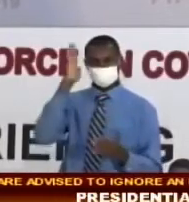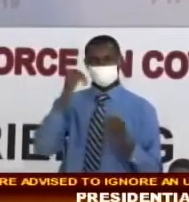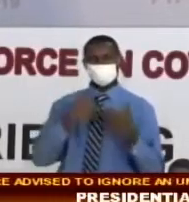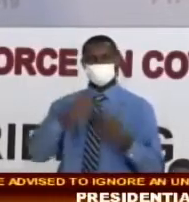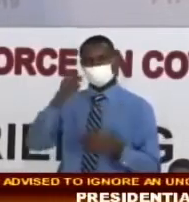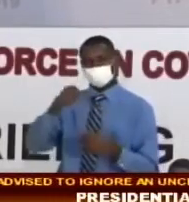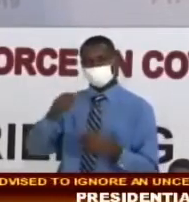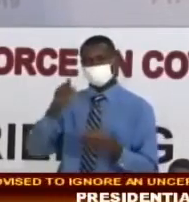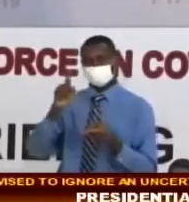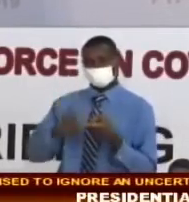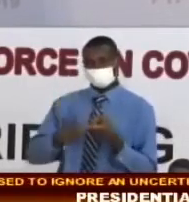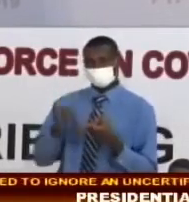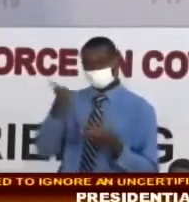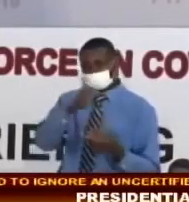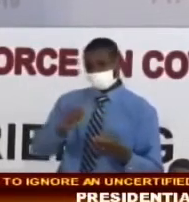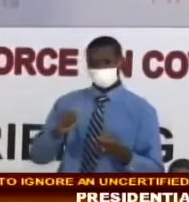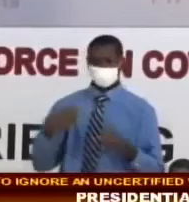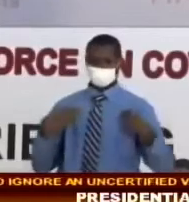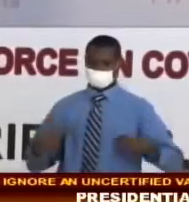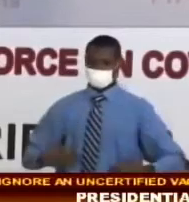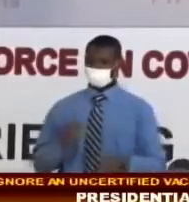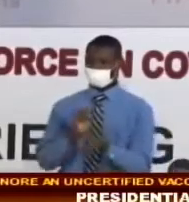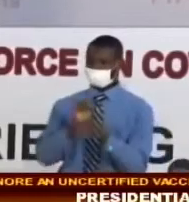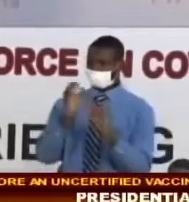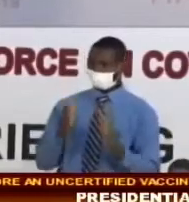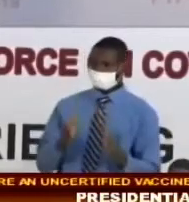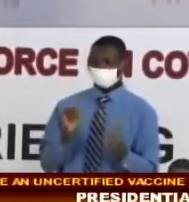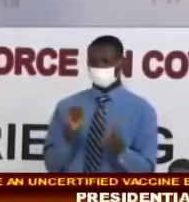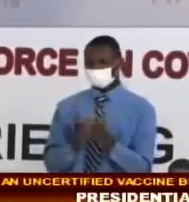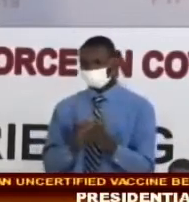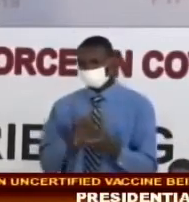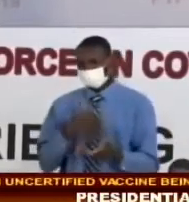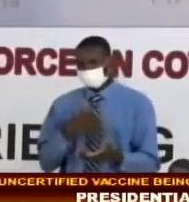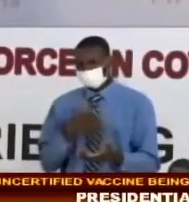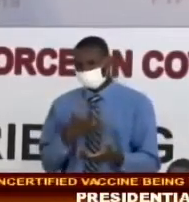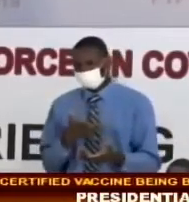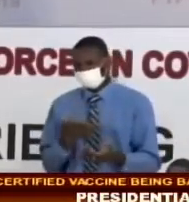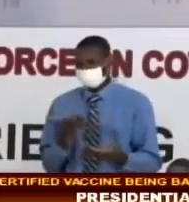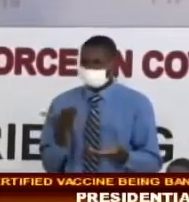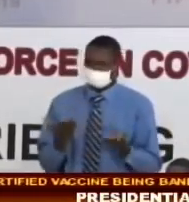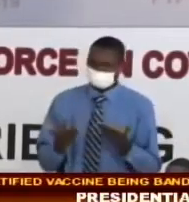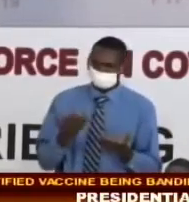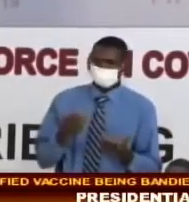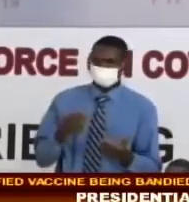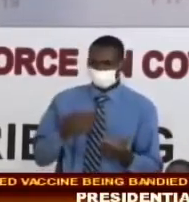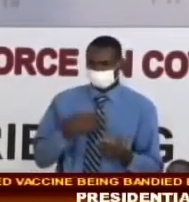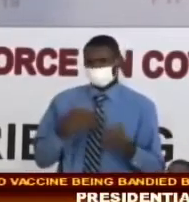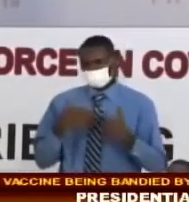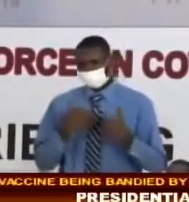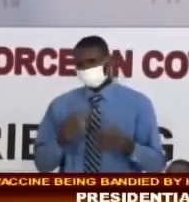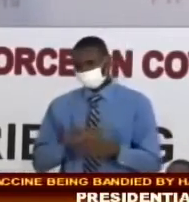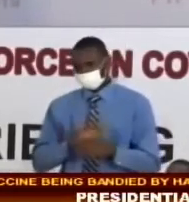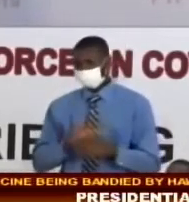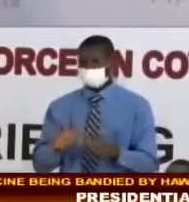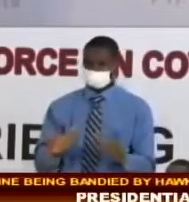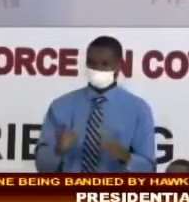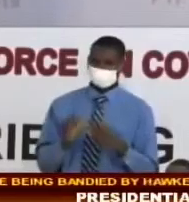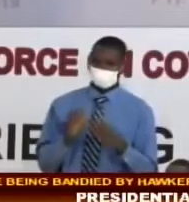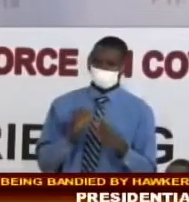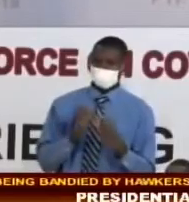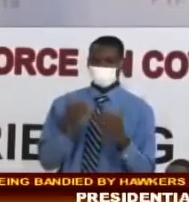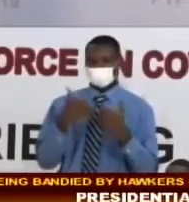any health worker who reasonably feels that he or she has been exposed to submit himself